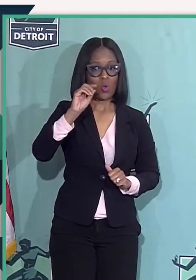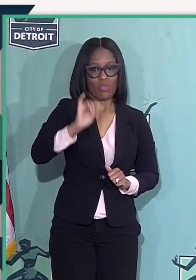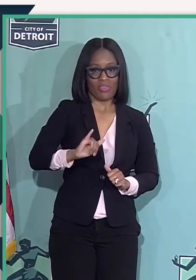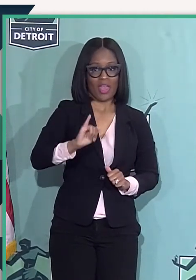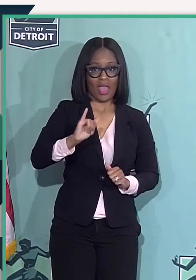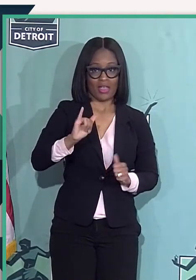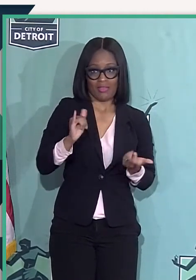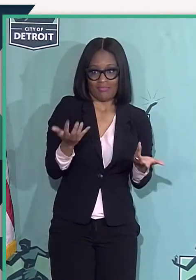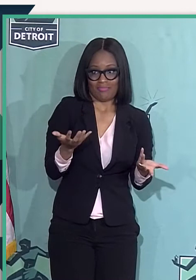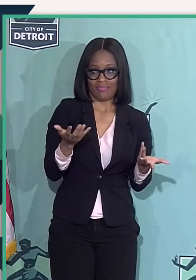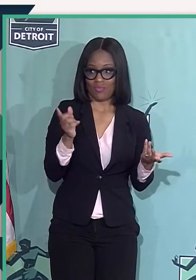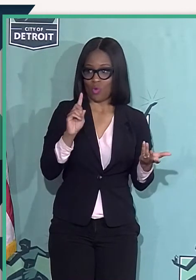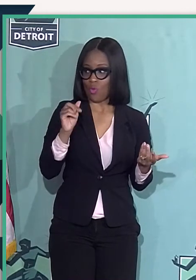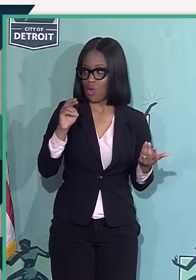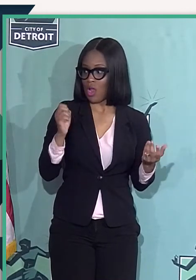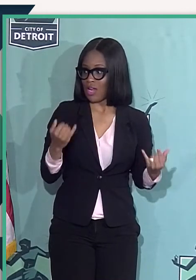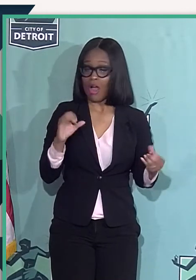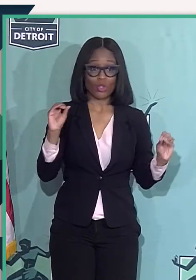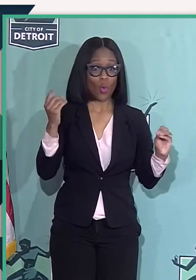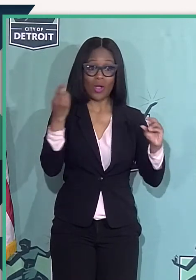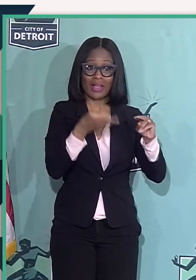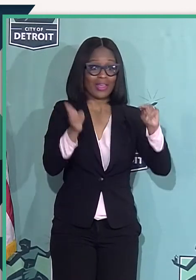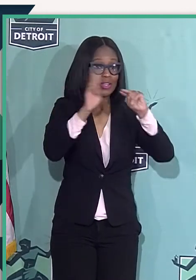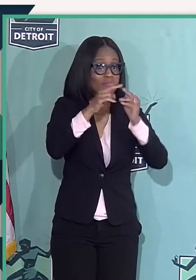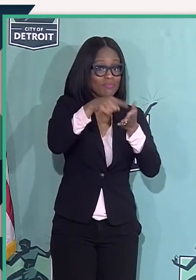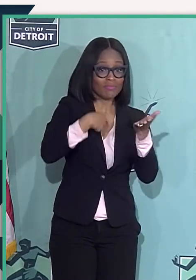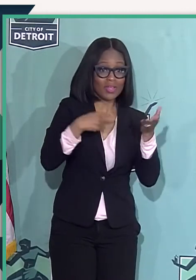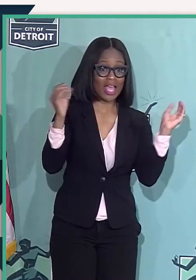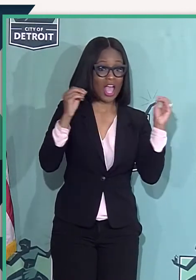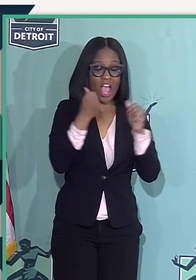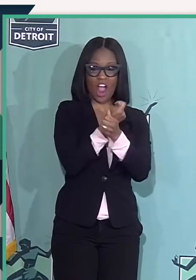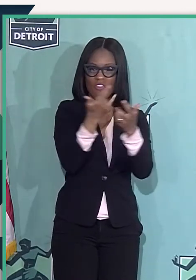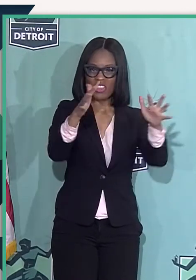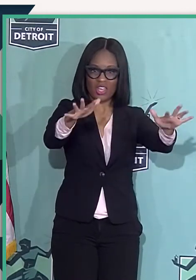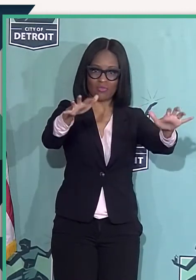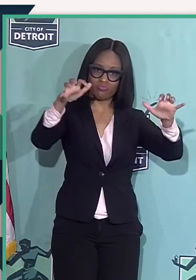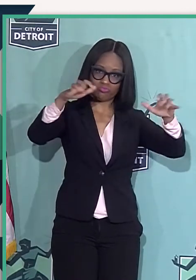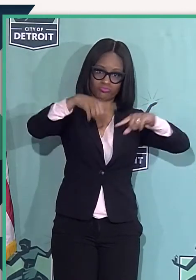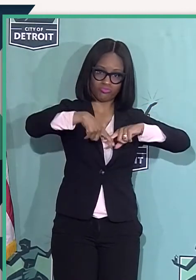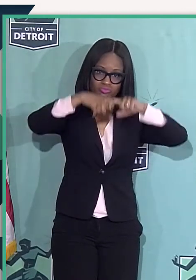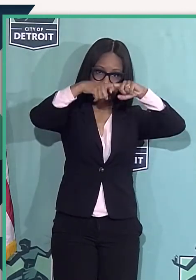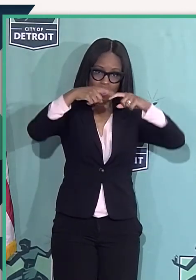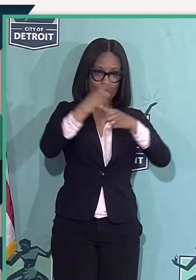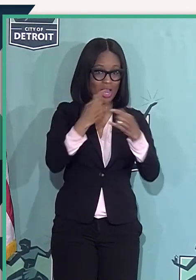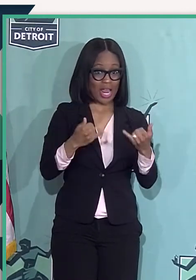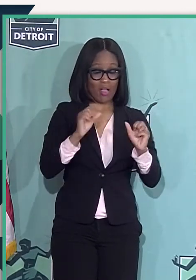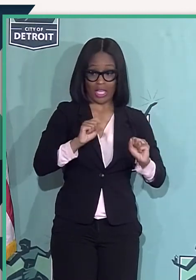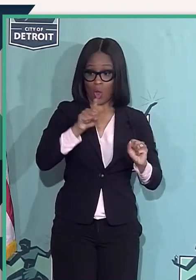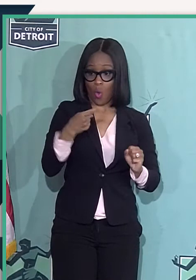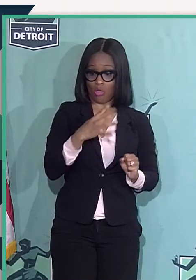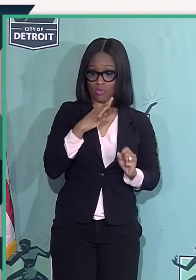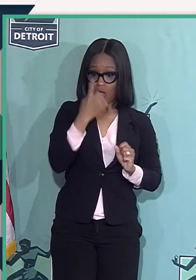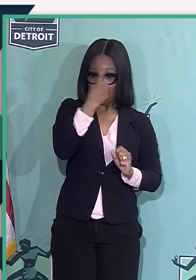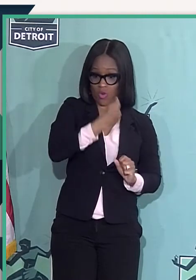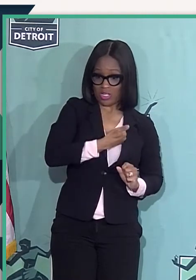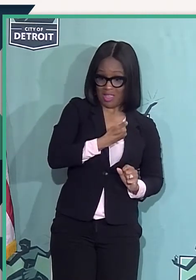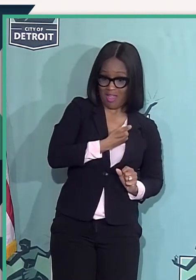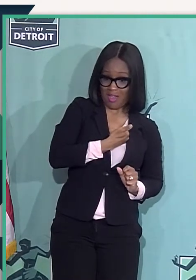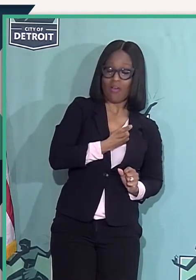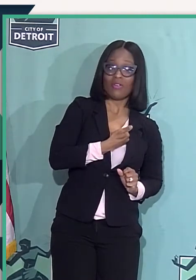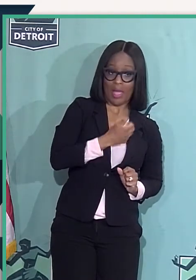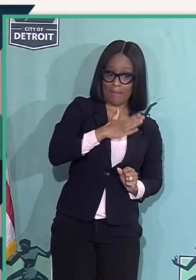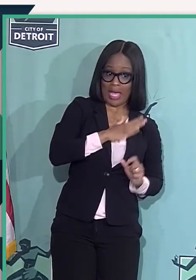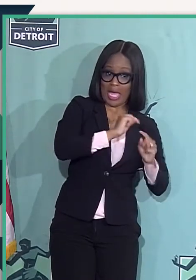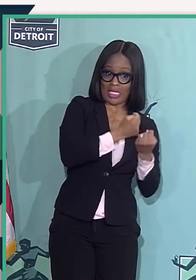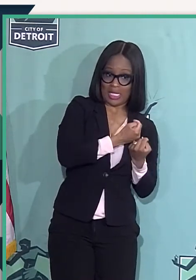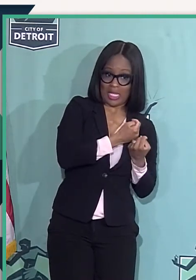where we are right now. Nobody's getting any raises. Everything is frozen. And like I said, I can only speak for me in particular,